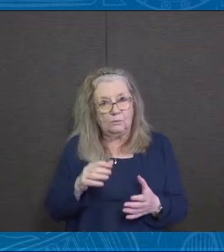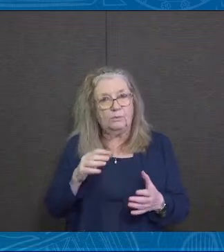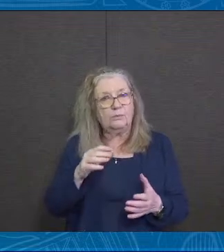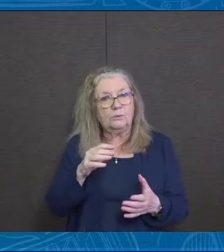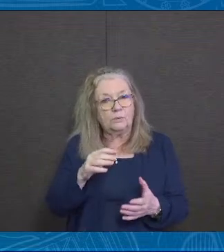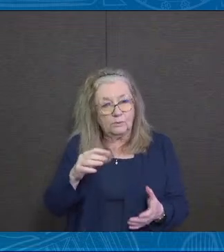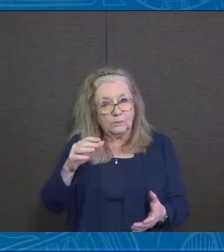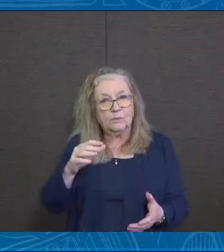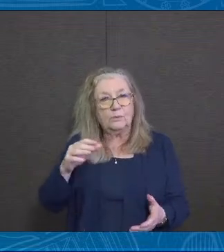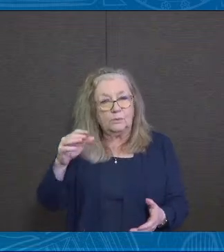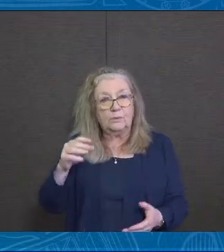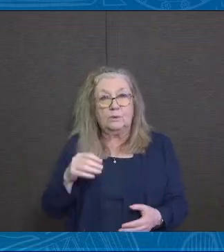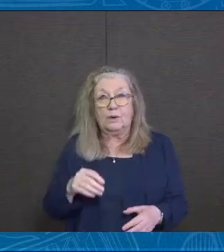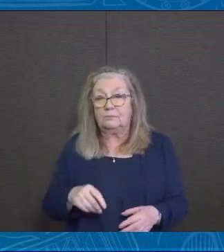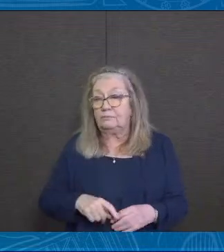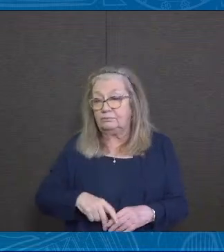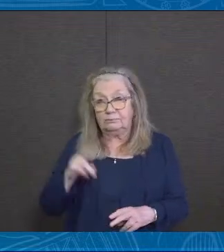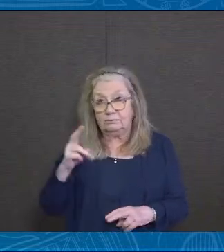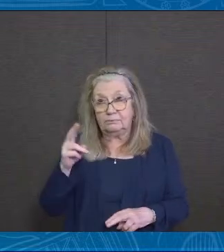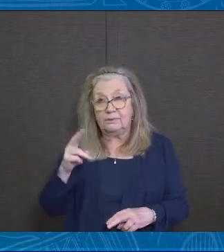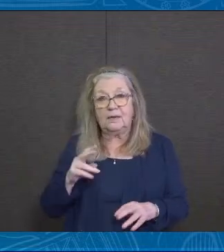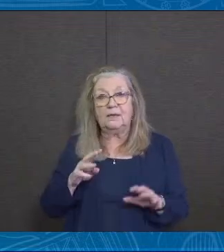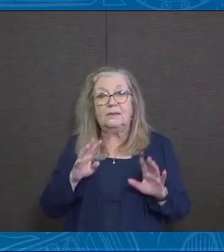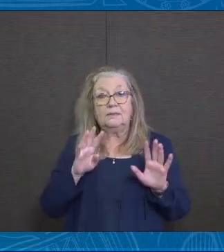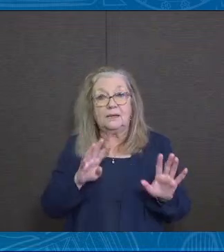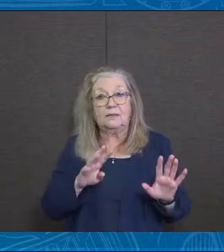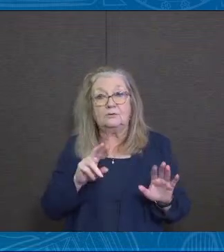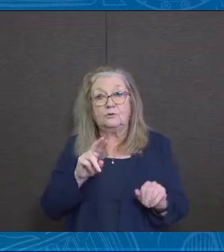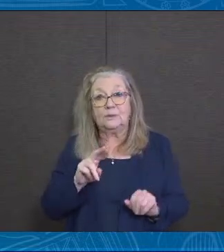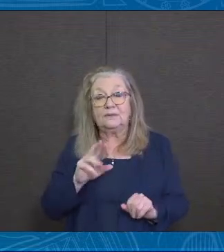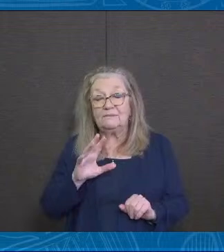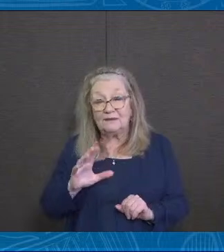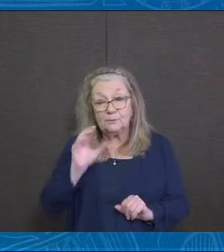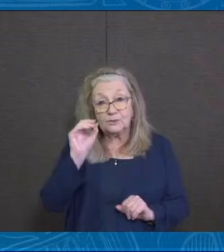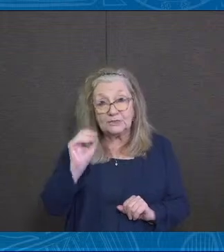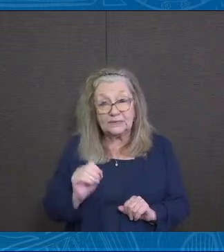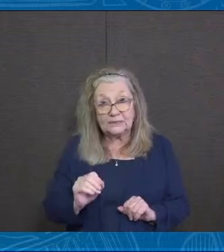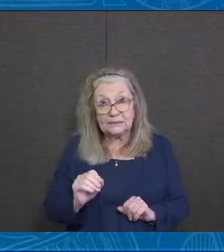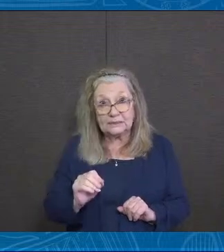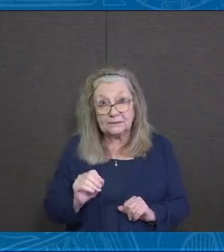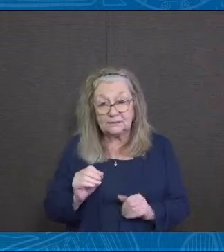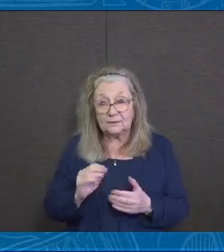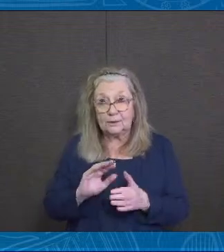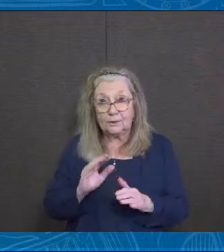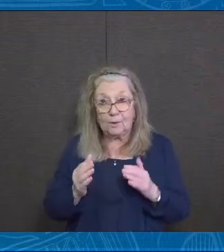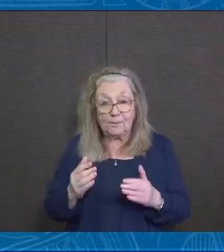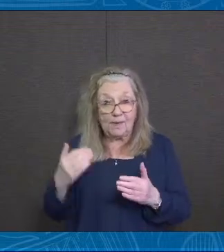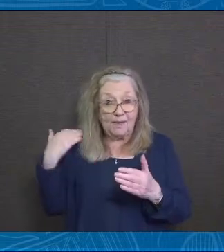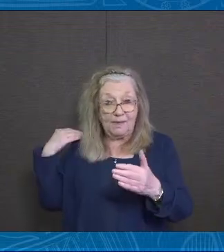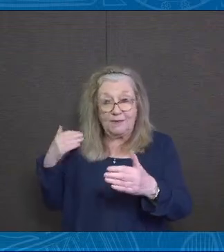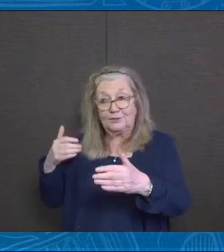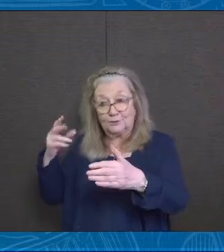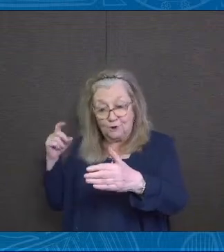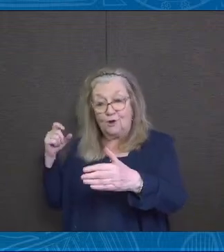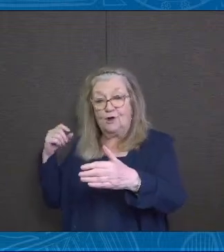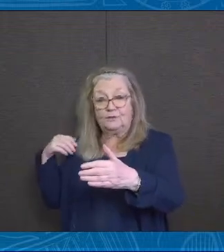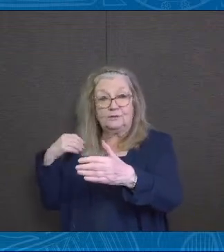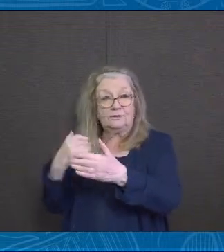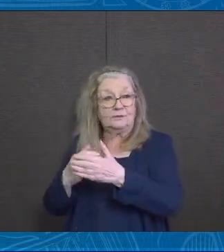whopping 925% increase from the time we started the fund. We also have the Quick